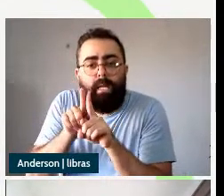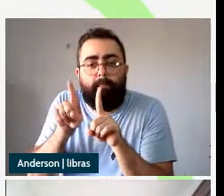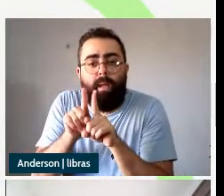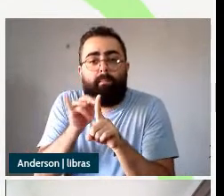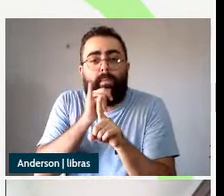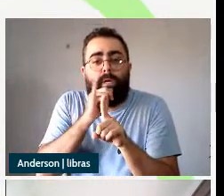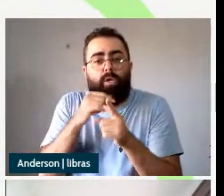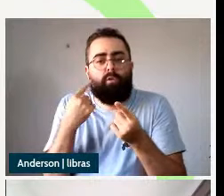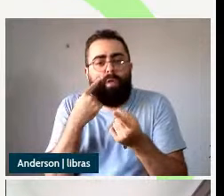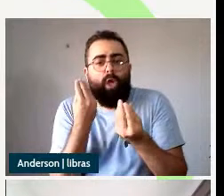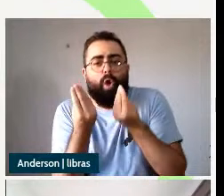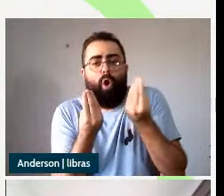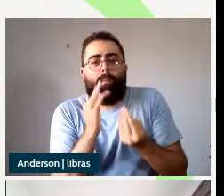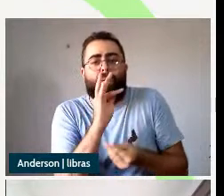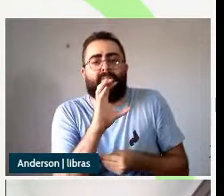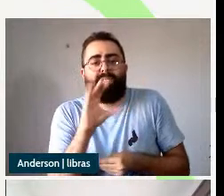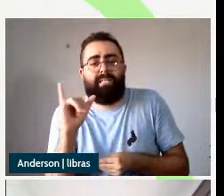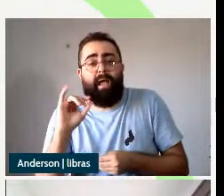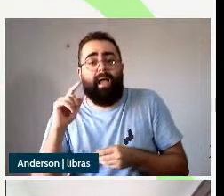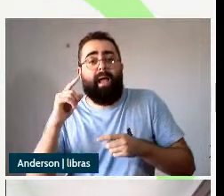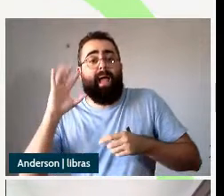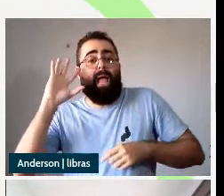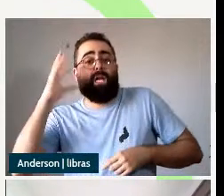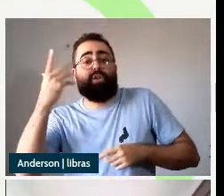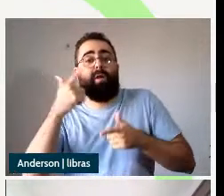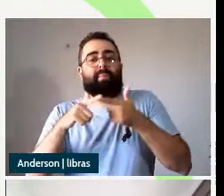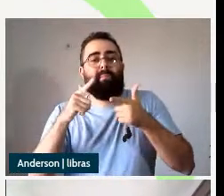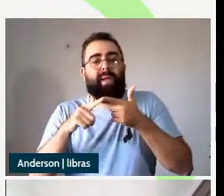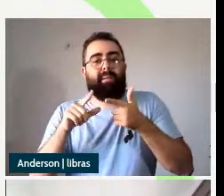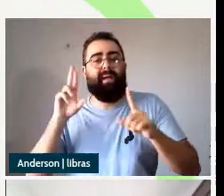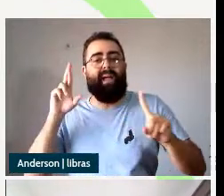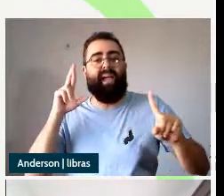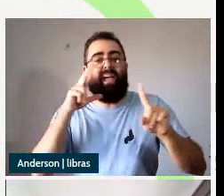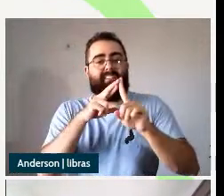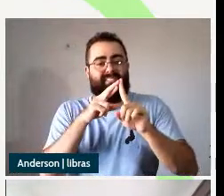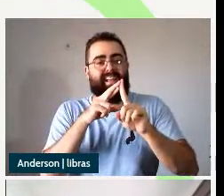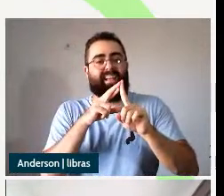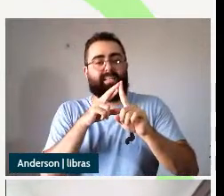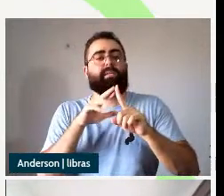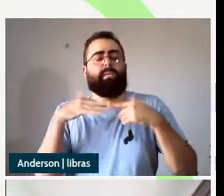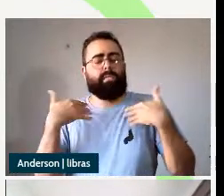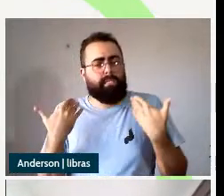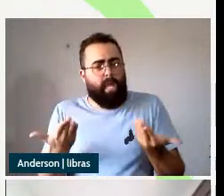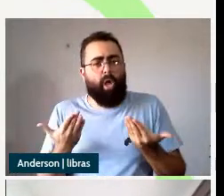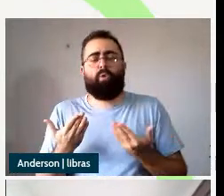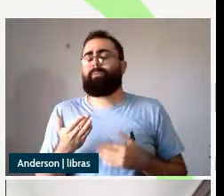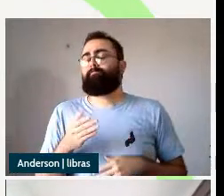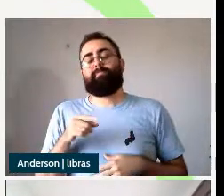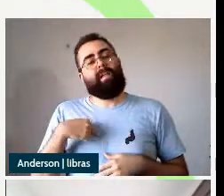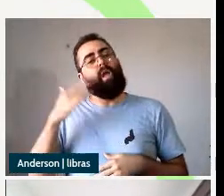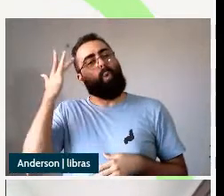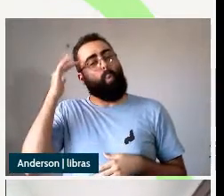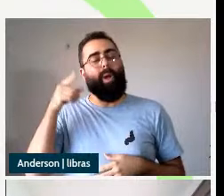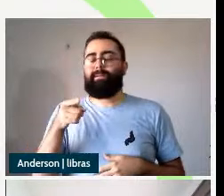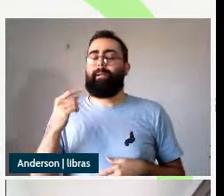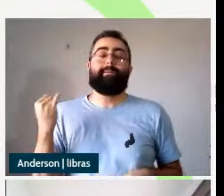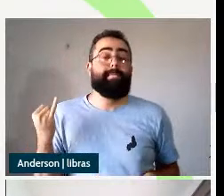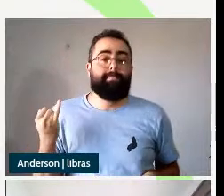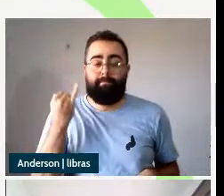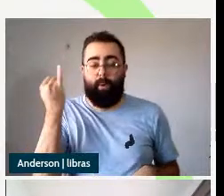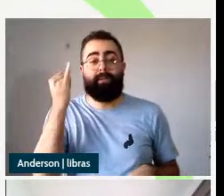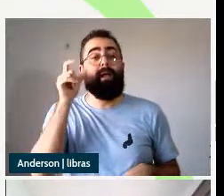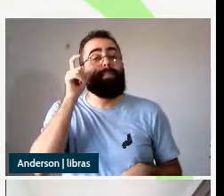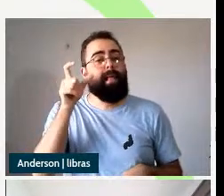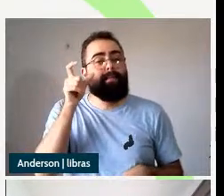agency and this is something that I did not analyze but I think that would be super interesting to try to see how